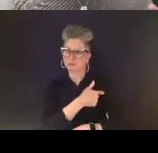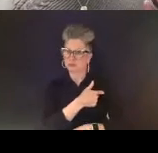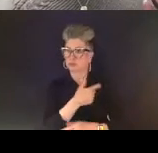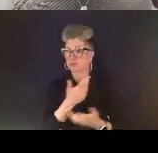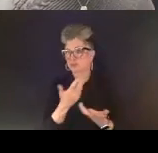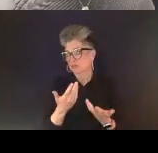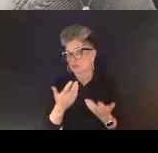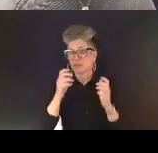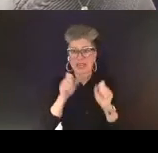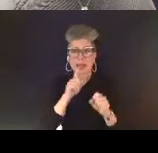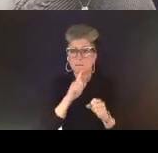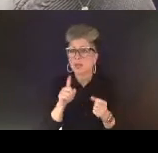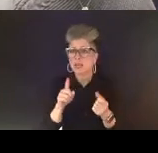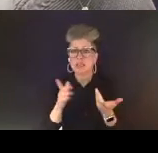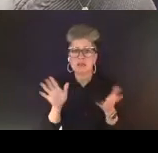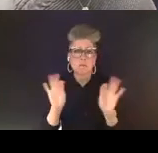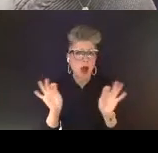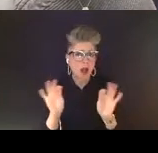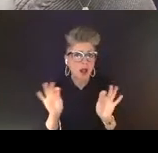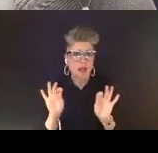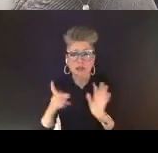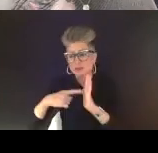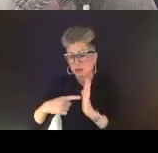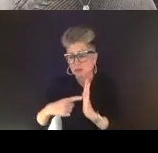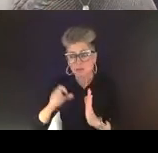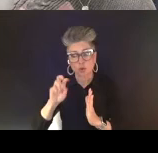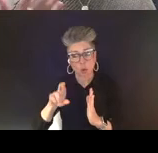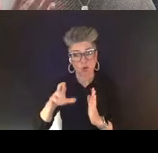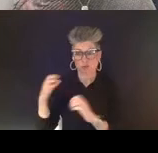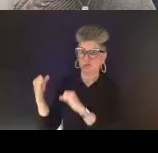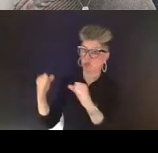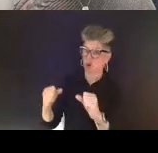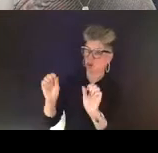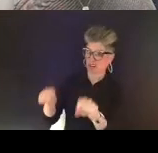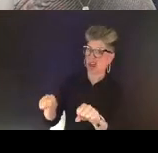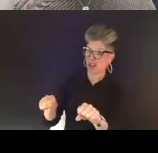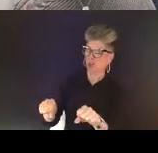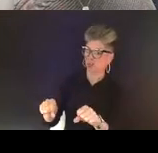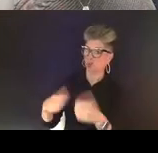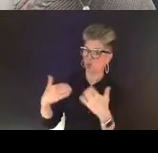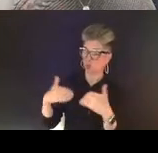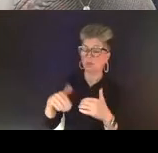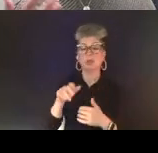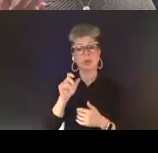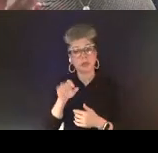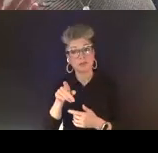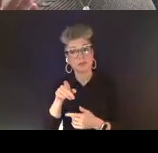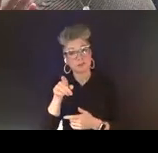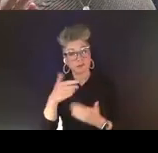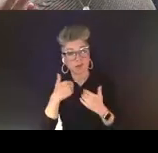be some very mild to somewhat strong symptoms. Again, if you've had a reaction to this